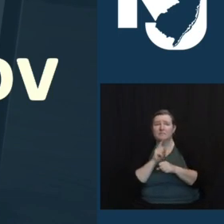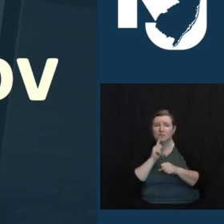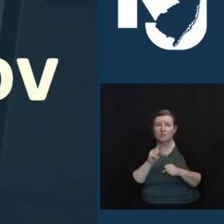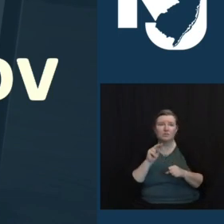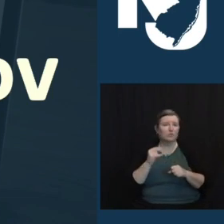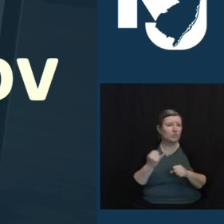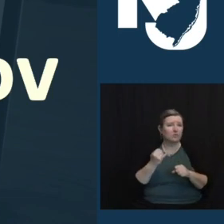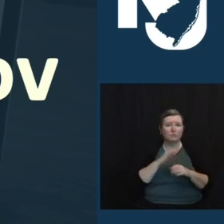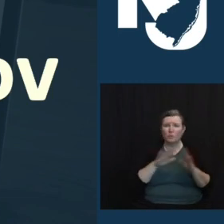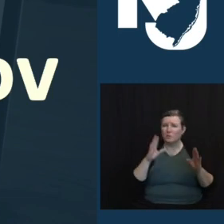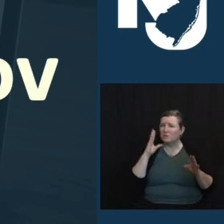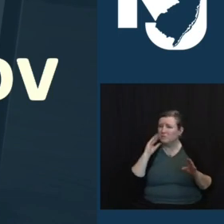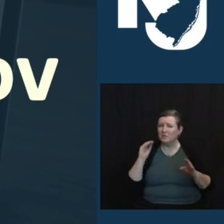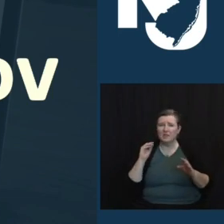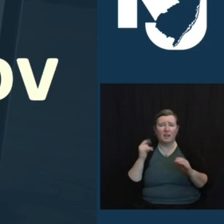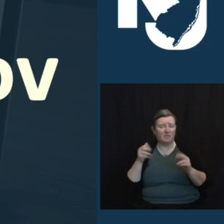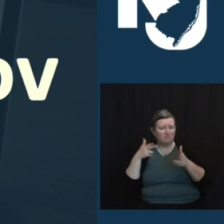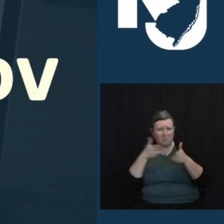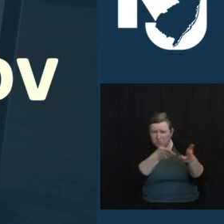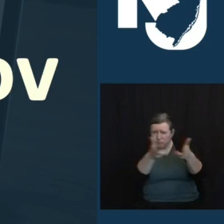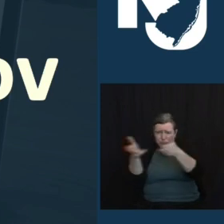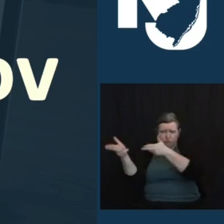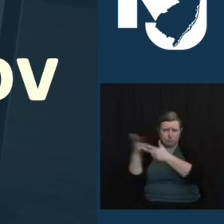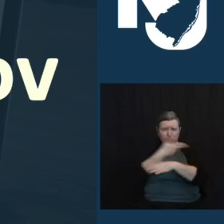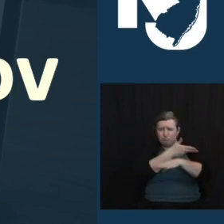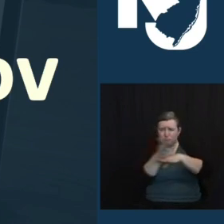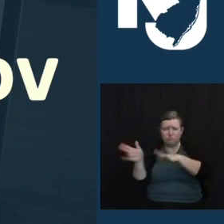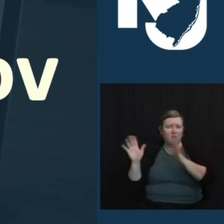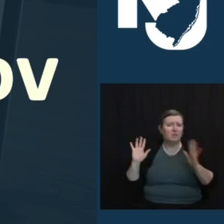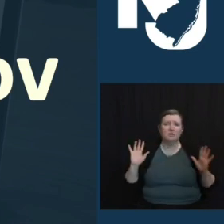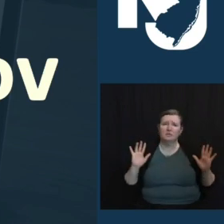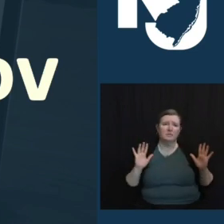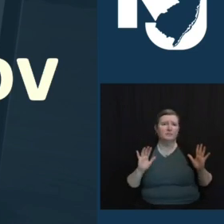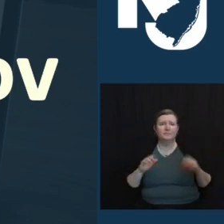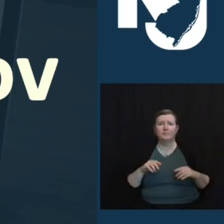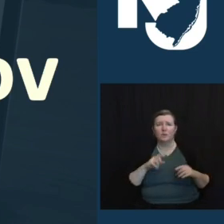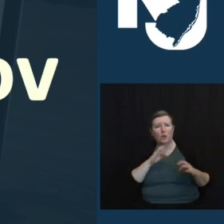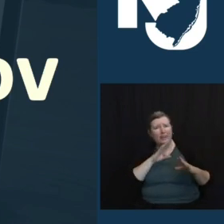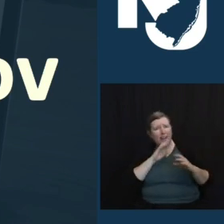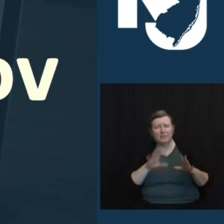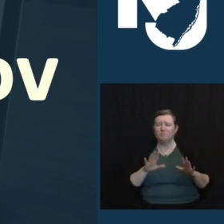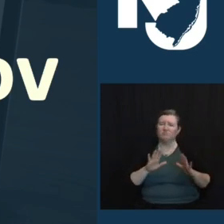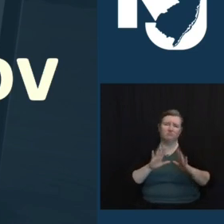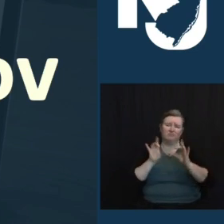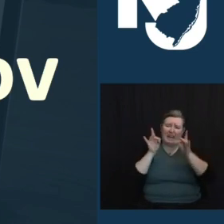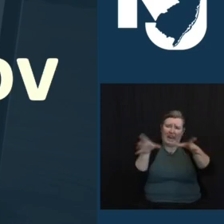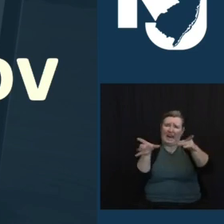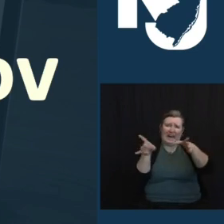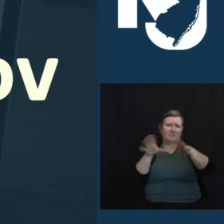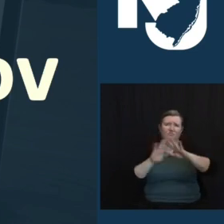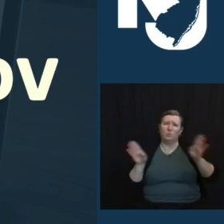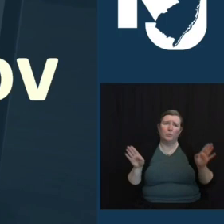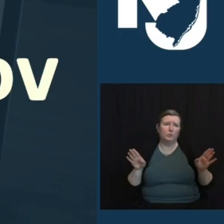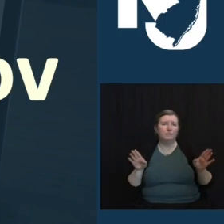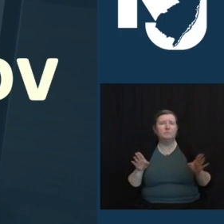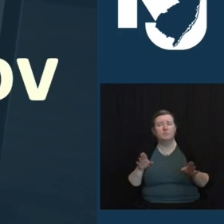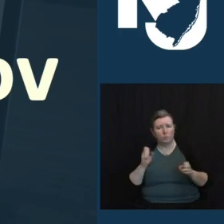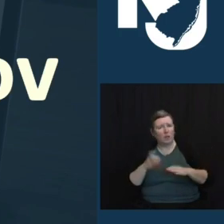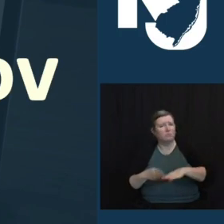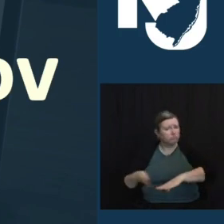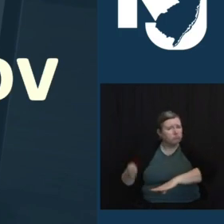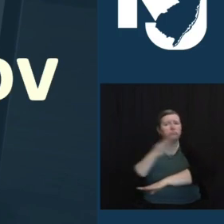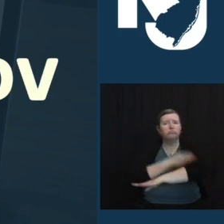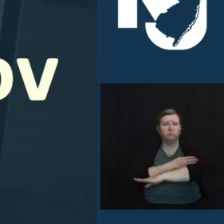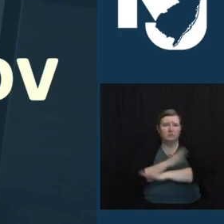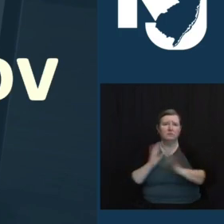violence nor the senselessness and pain of hate. We know we still have much work to do on both, but we